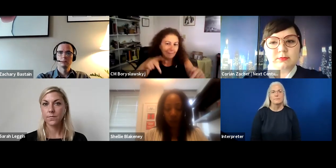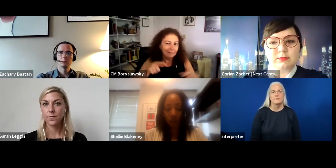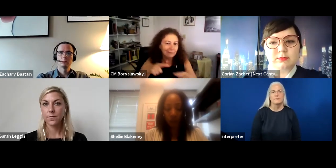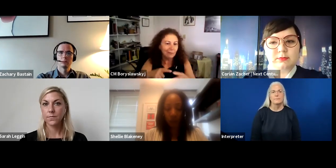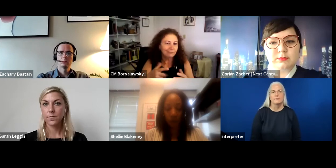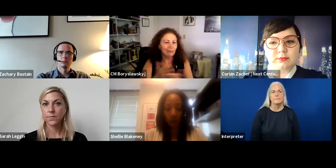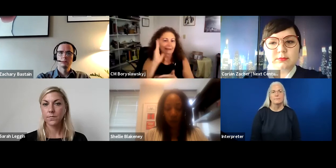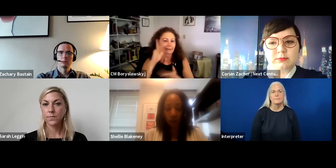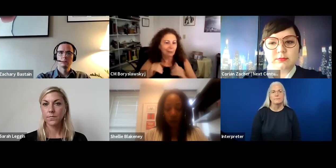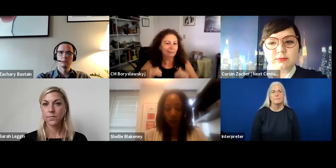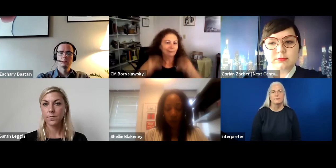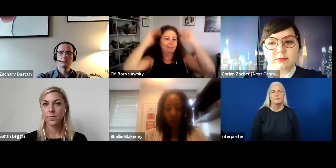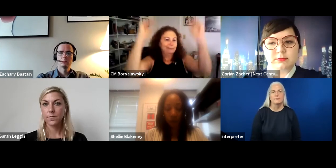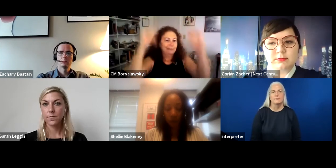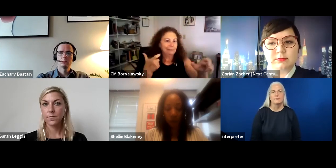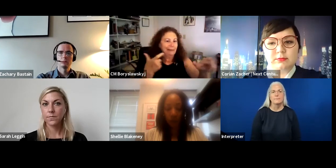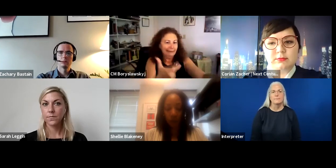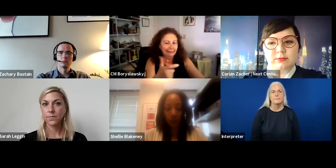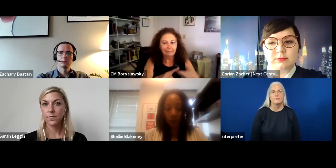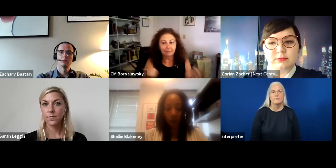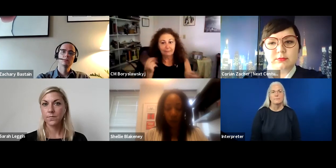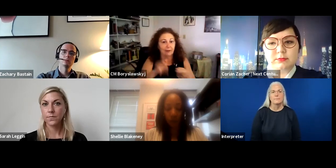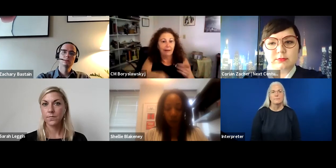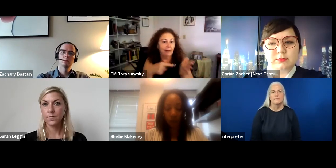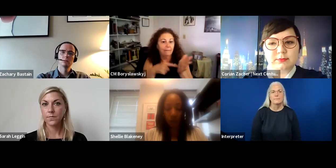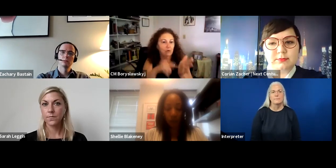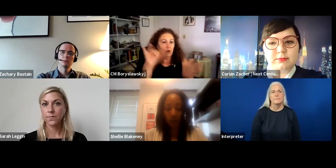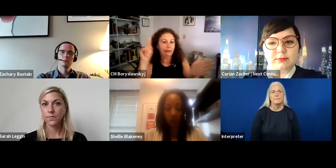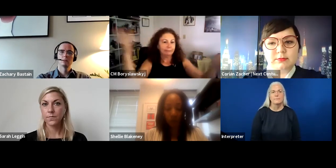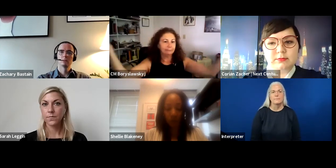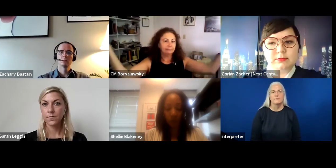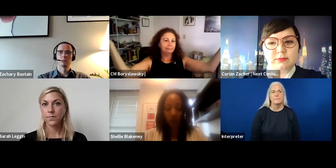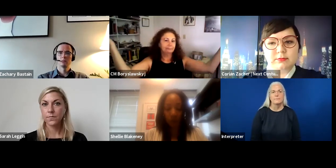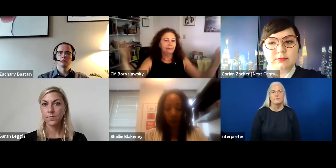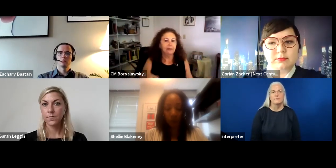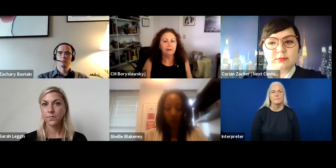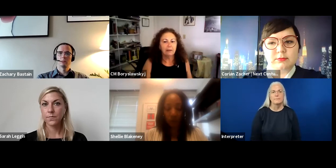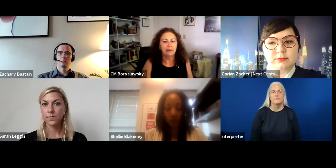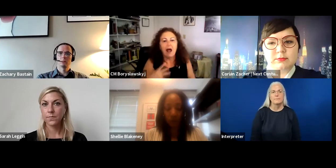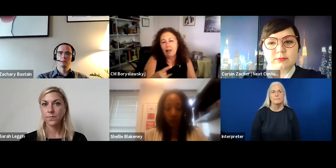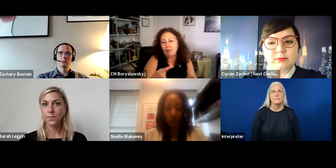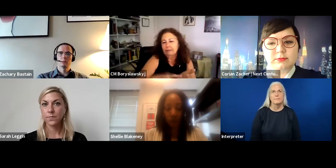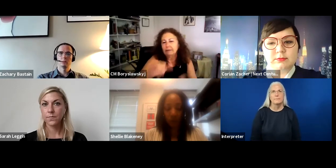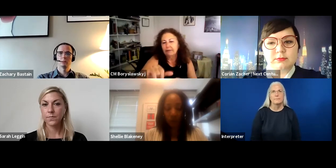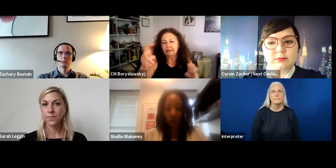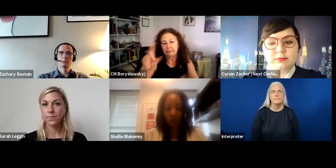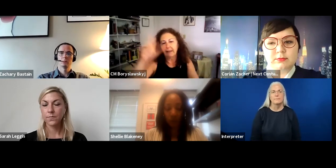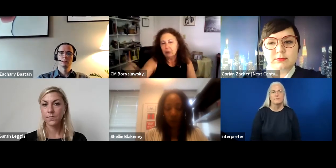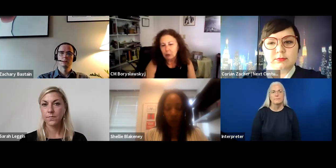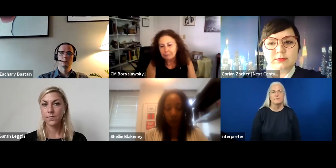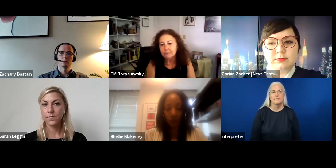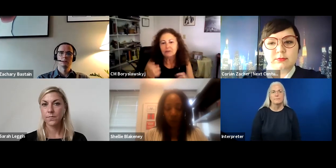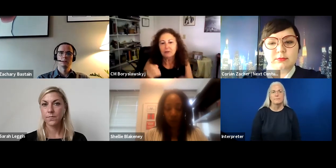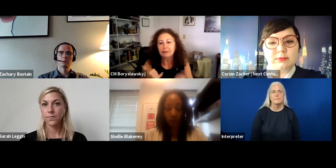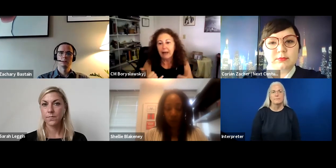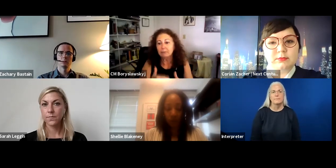at. And that has to be removed. So of course, they remove that so people can get higher speeds of internet. And